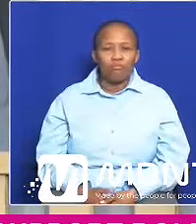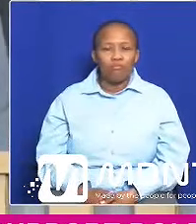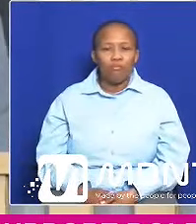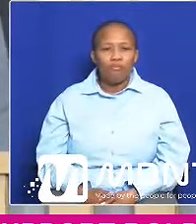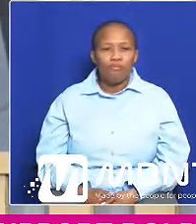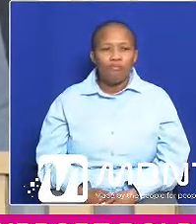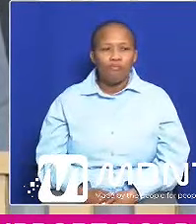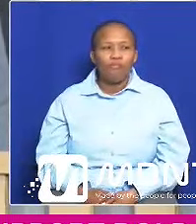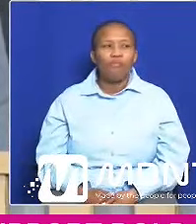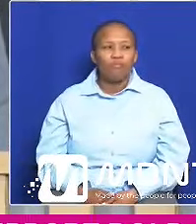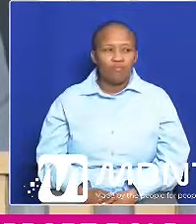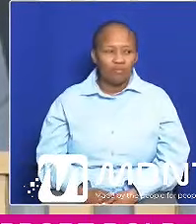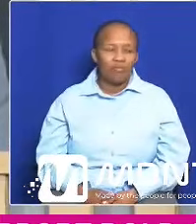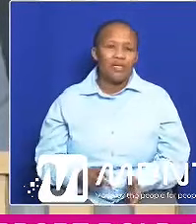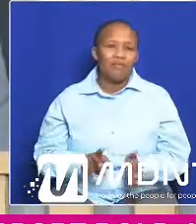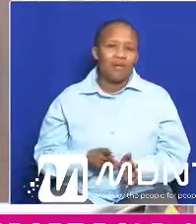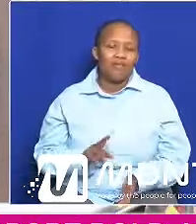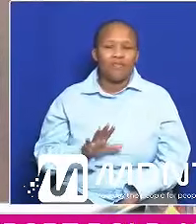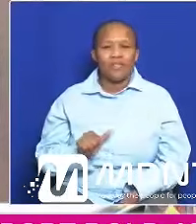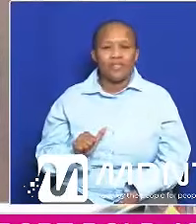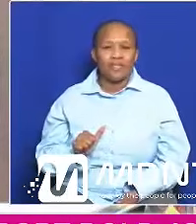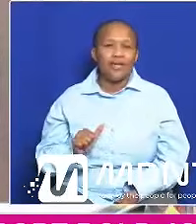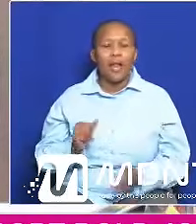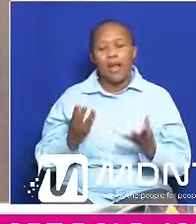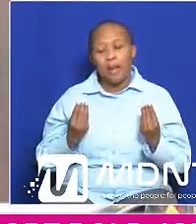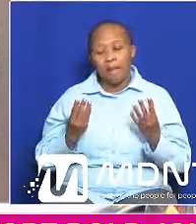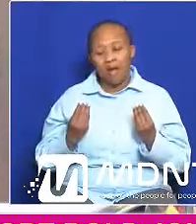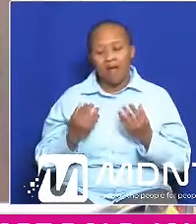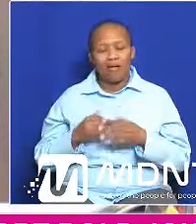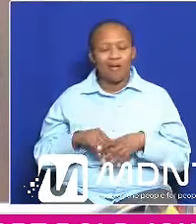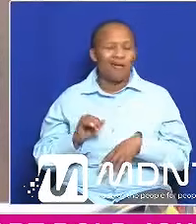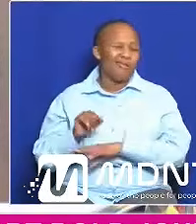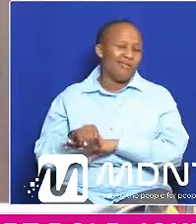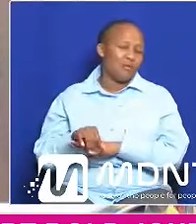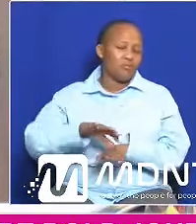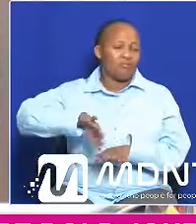the number below. It's a reproduction from another file.